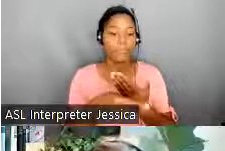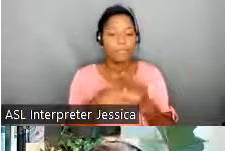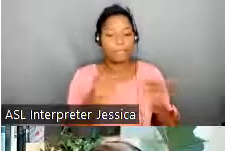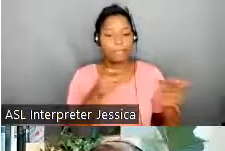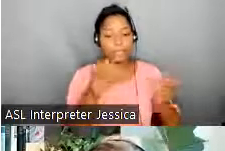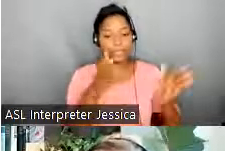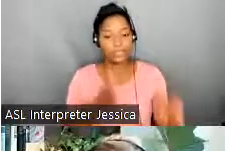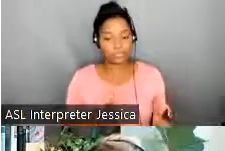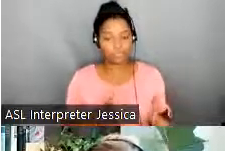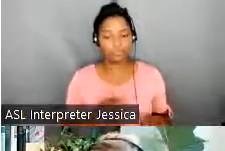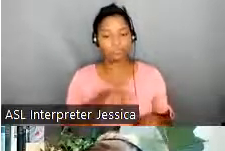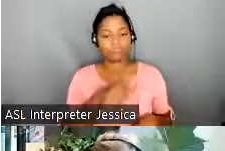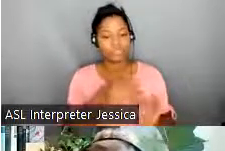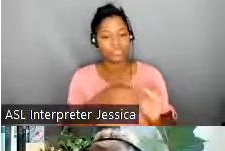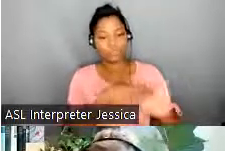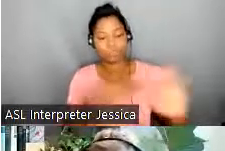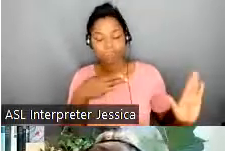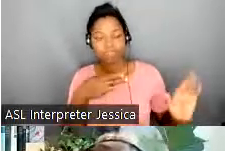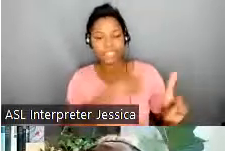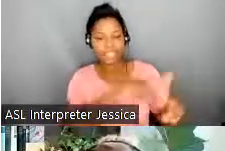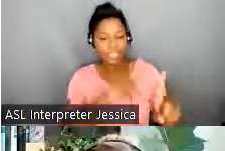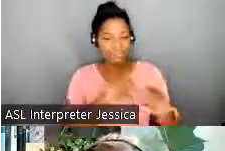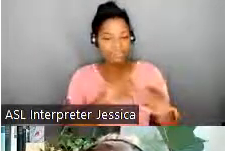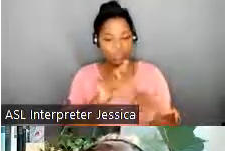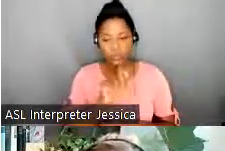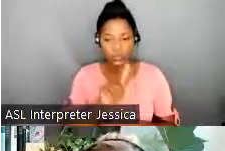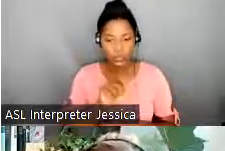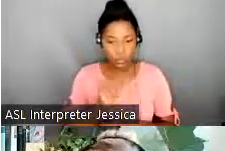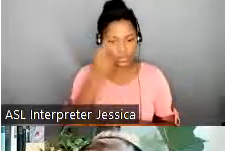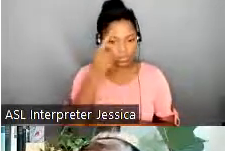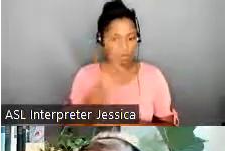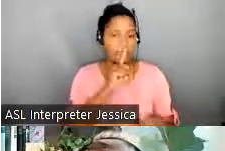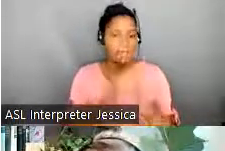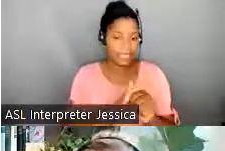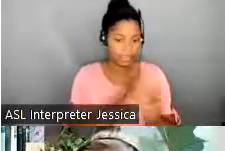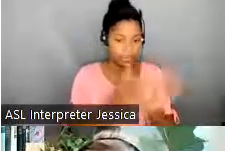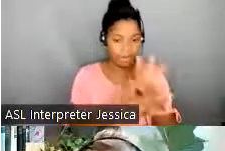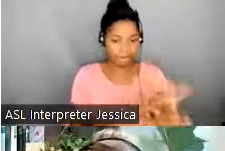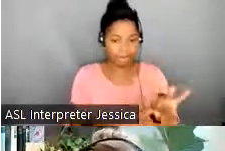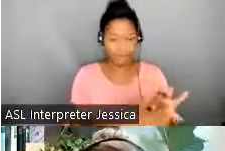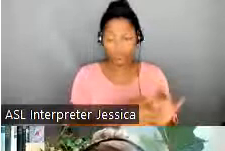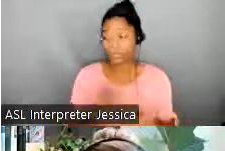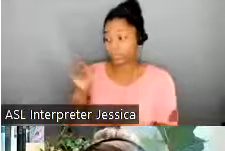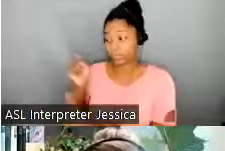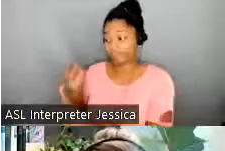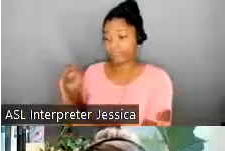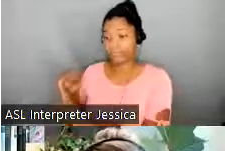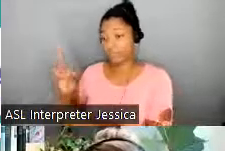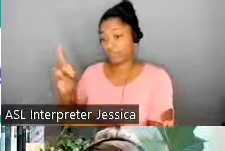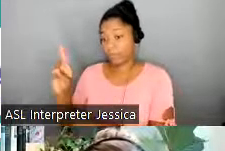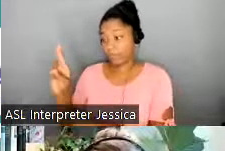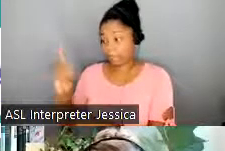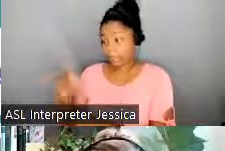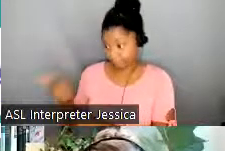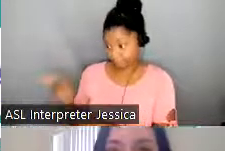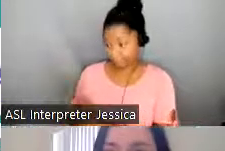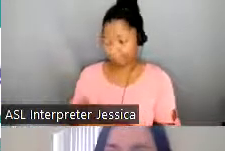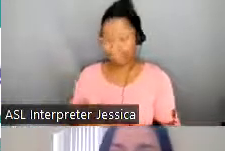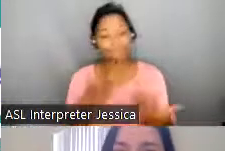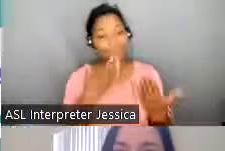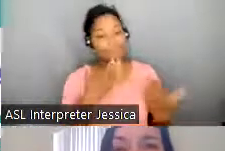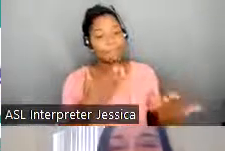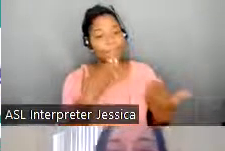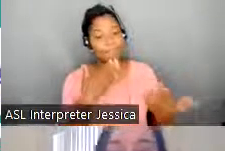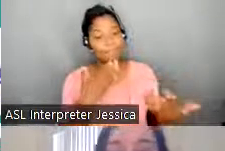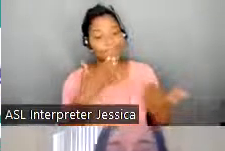who will be highlighting Commit to Connect tools. So Rebecca, I will turn it over to you first. Great. Thank you, Meredith.